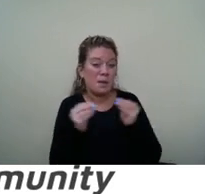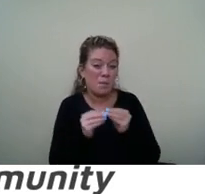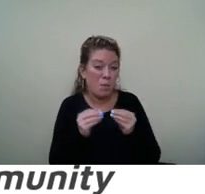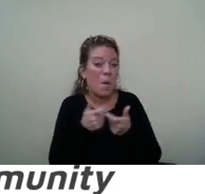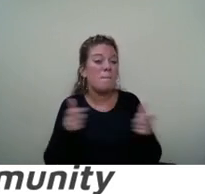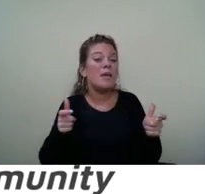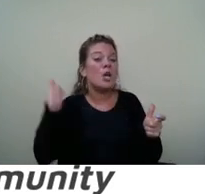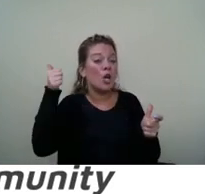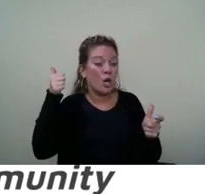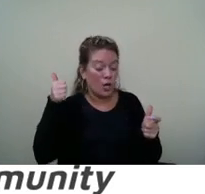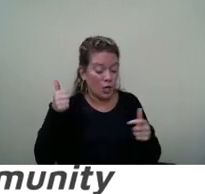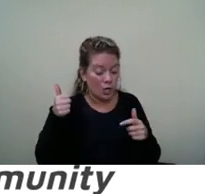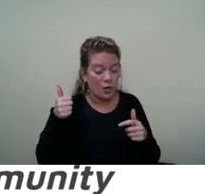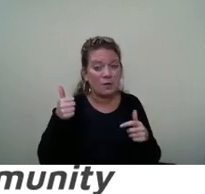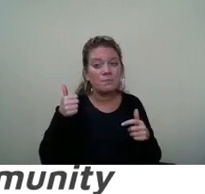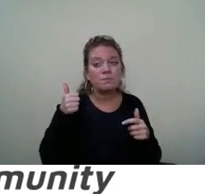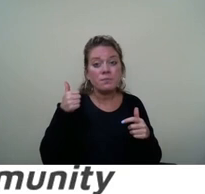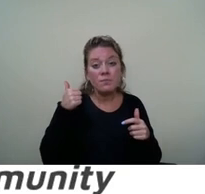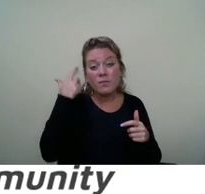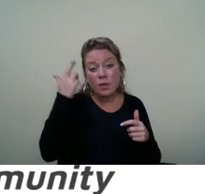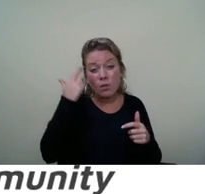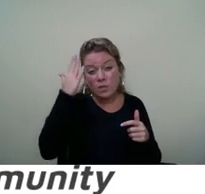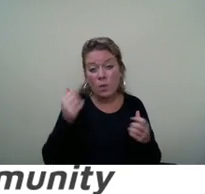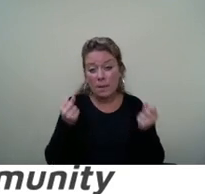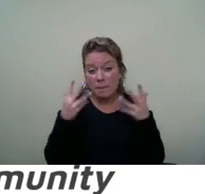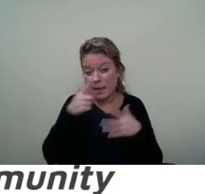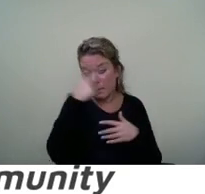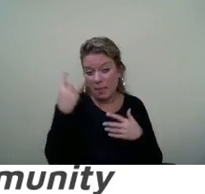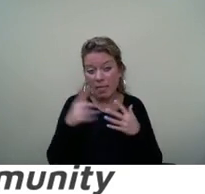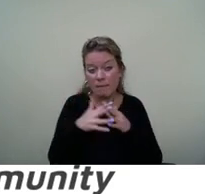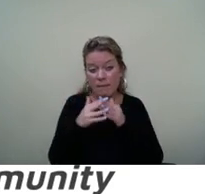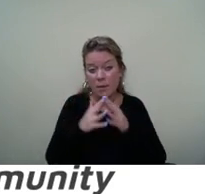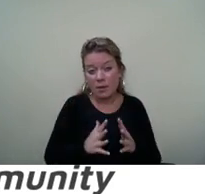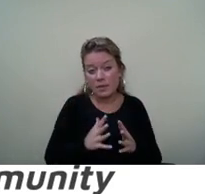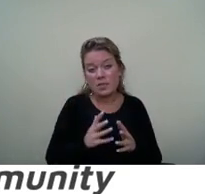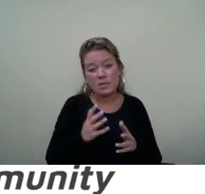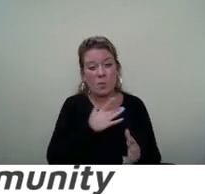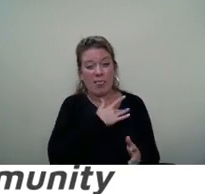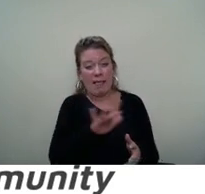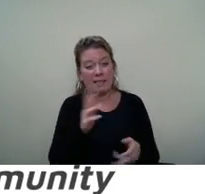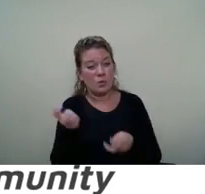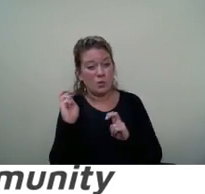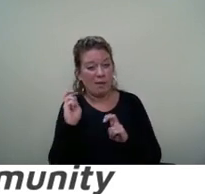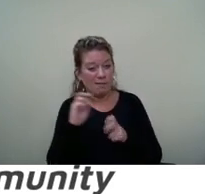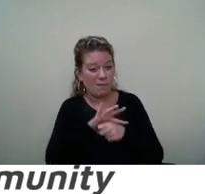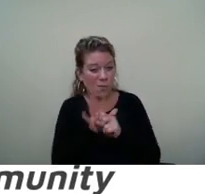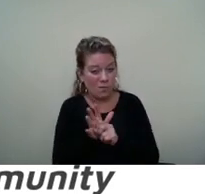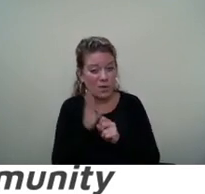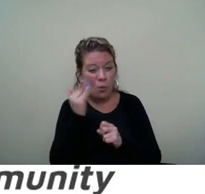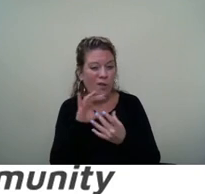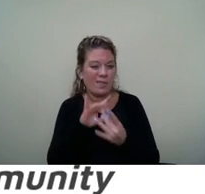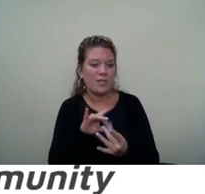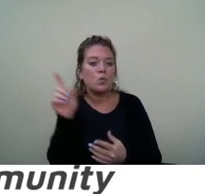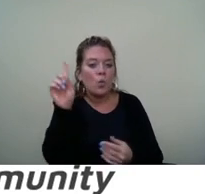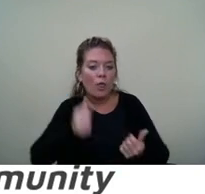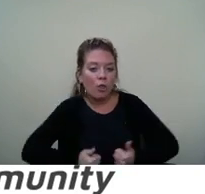The reason why a lot of Black Americans are more likely to get COVID-19 has a lot to do with where